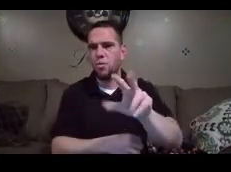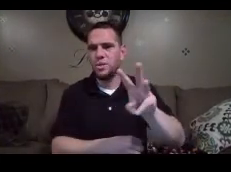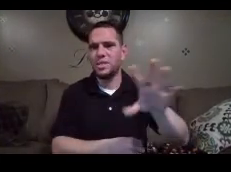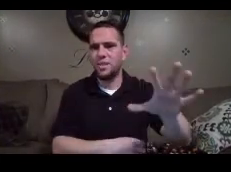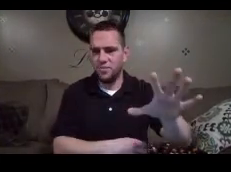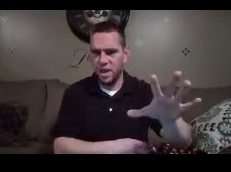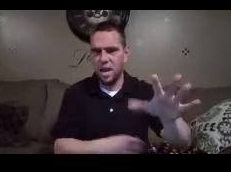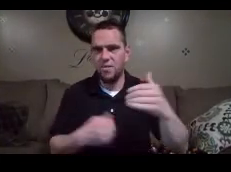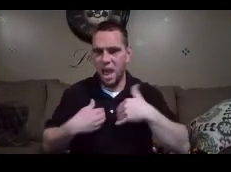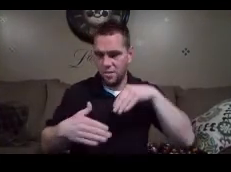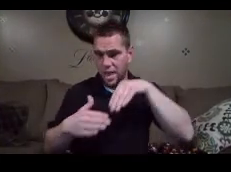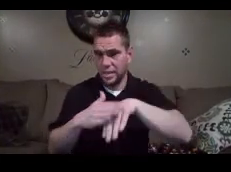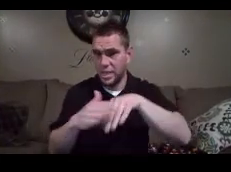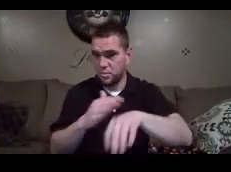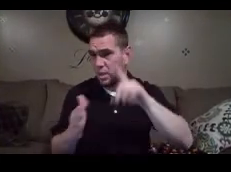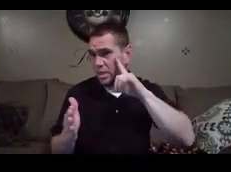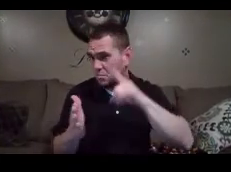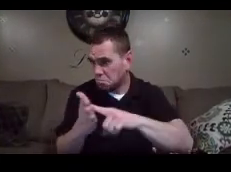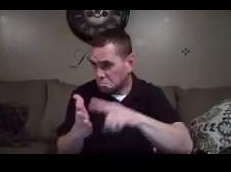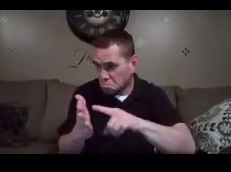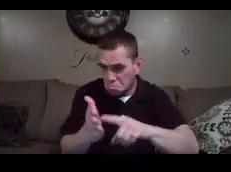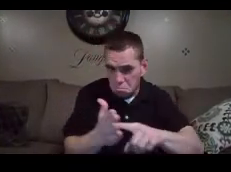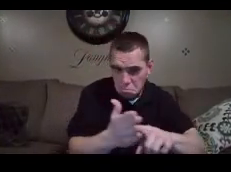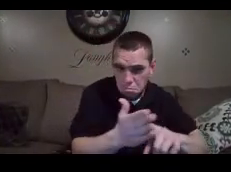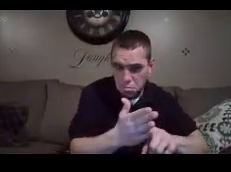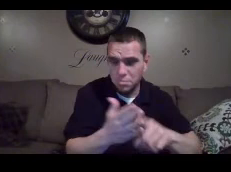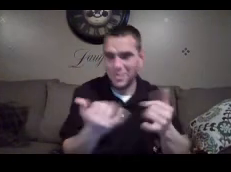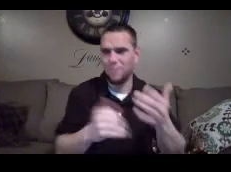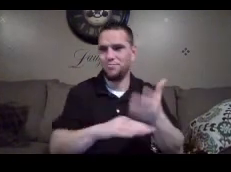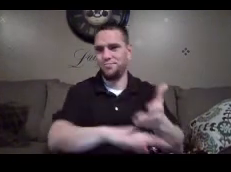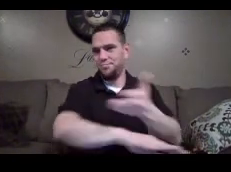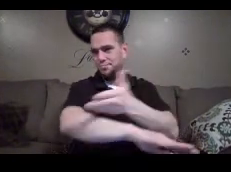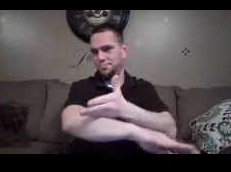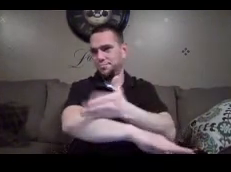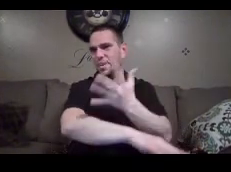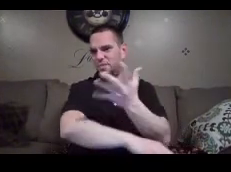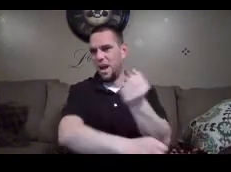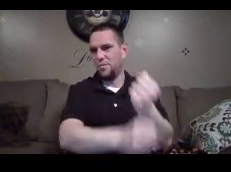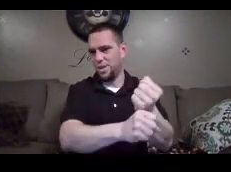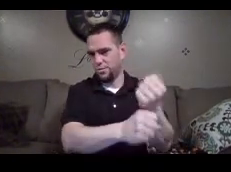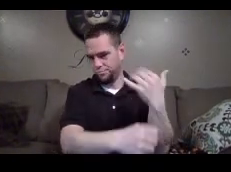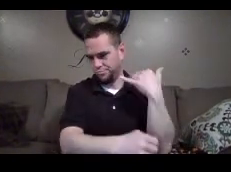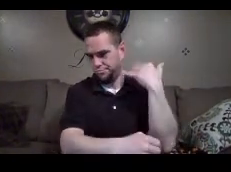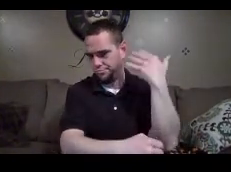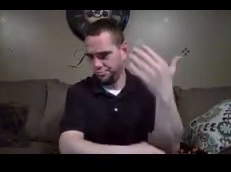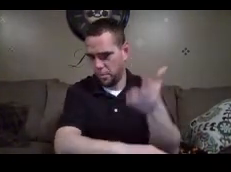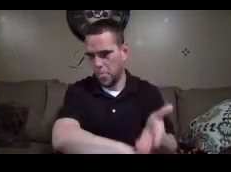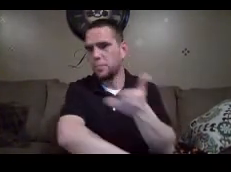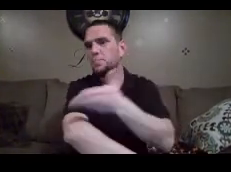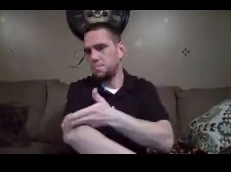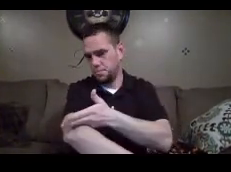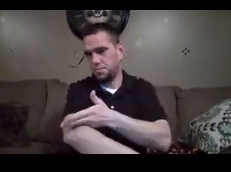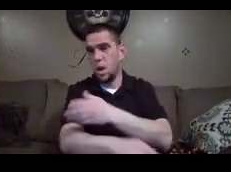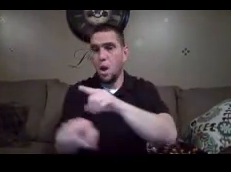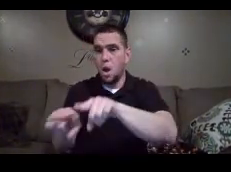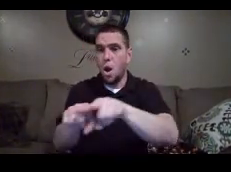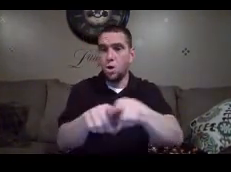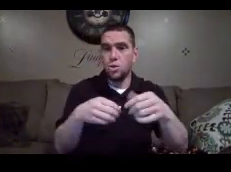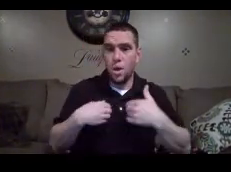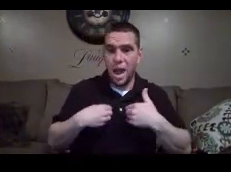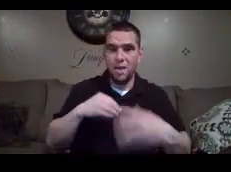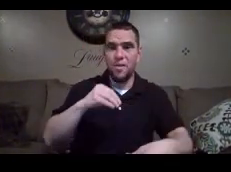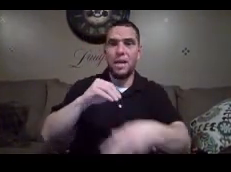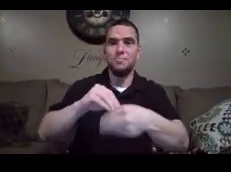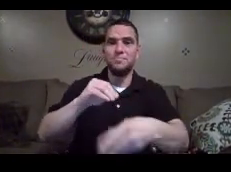made leaps and bounds over the last 5 years. And there's also some additions to the grammar